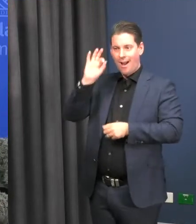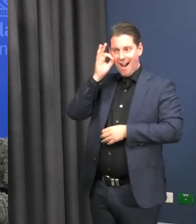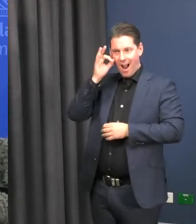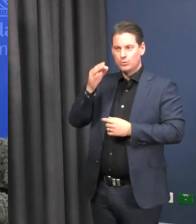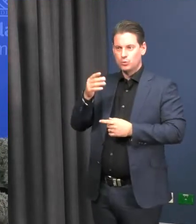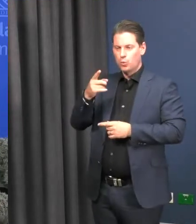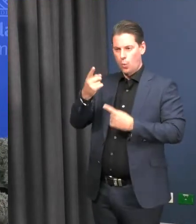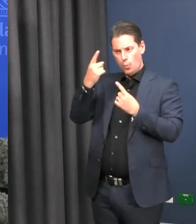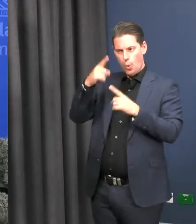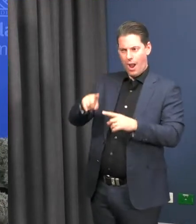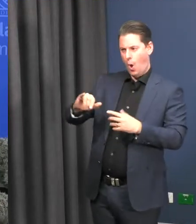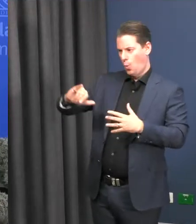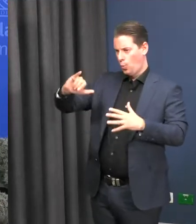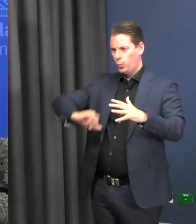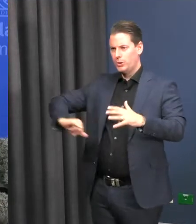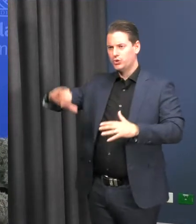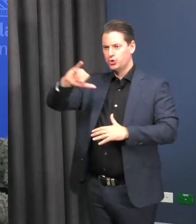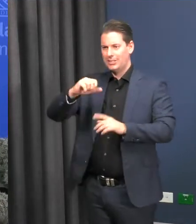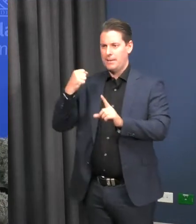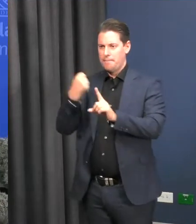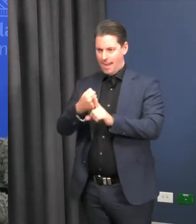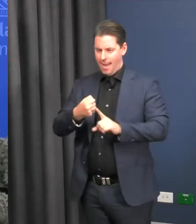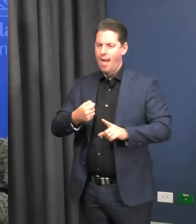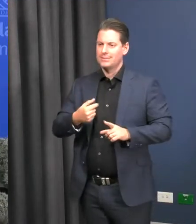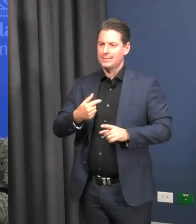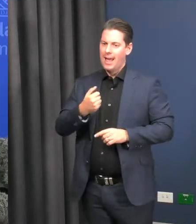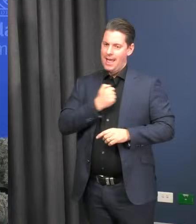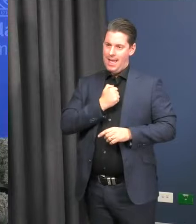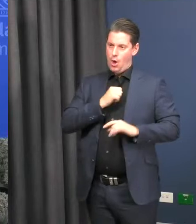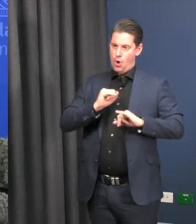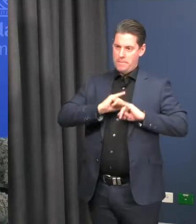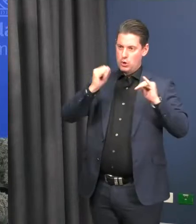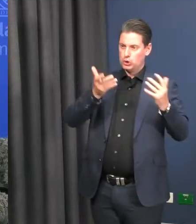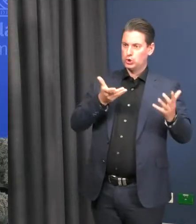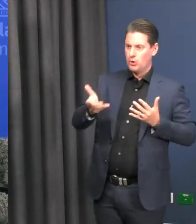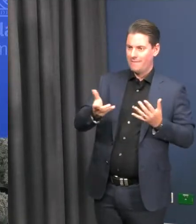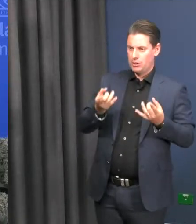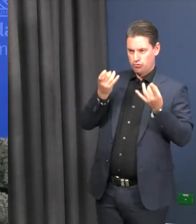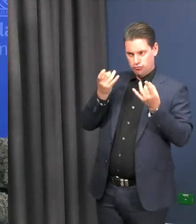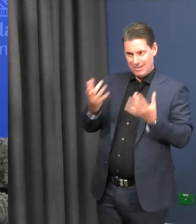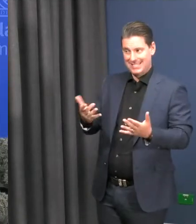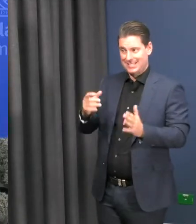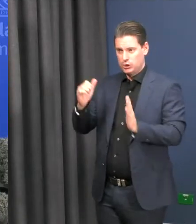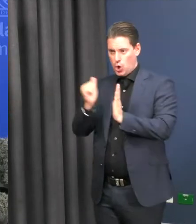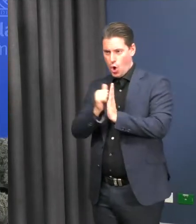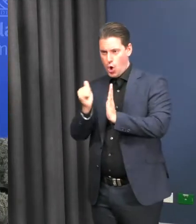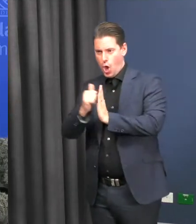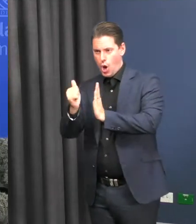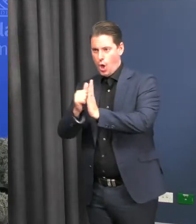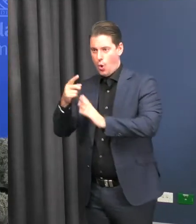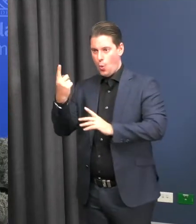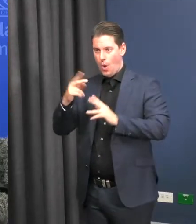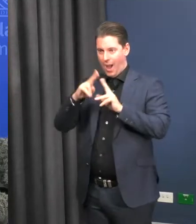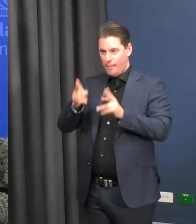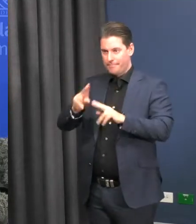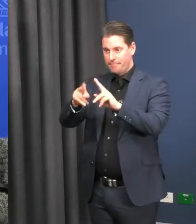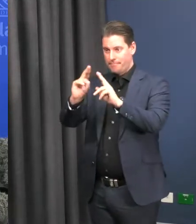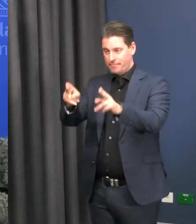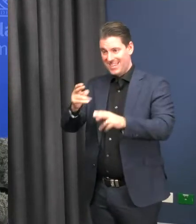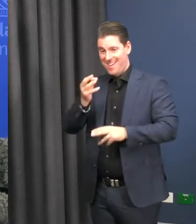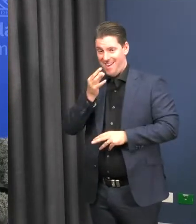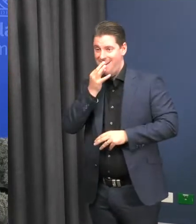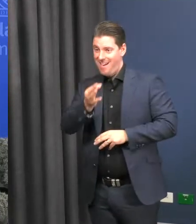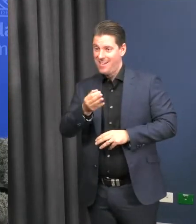are continuing to have our emergency services personnel in those areas today, door knocking those residents and asking